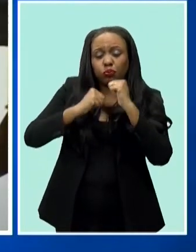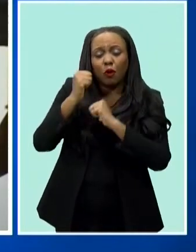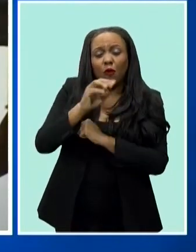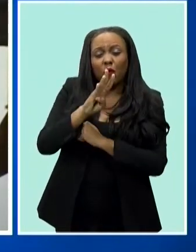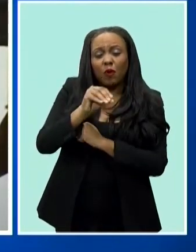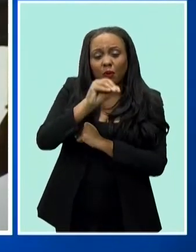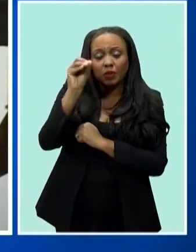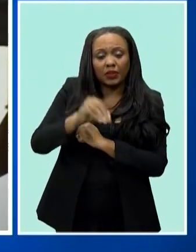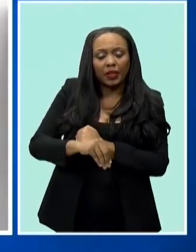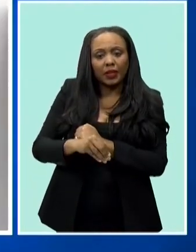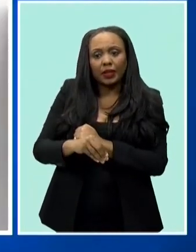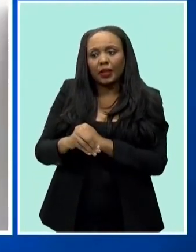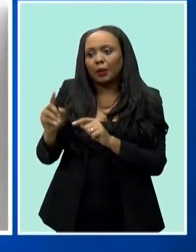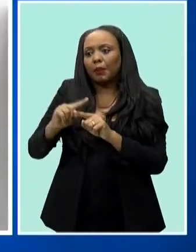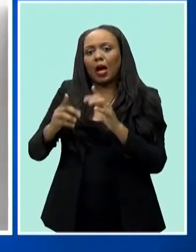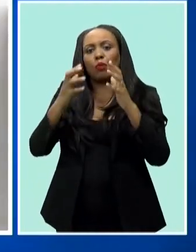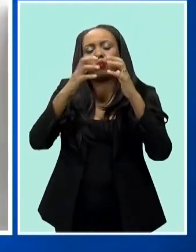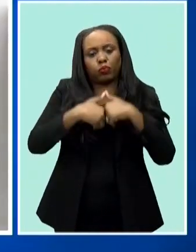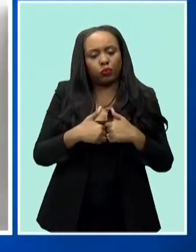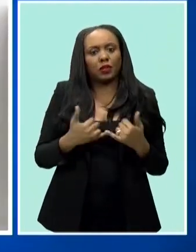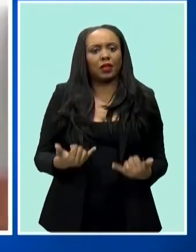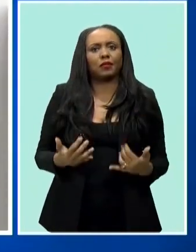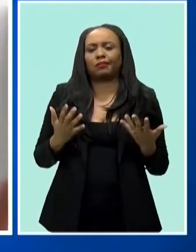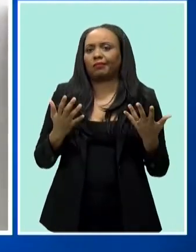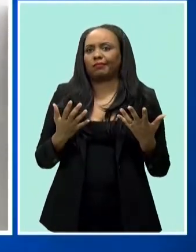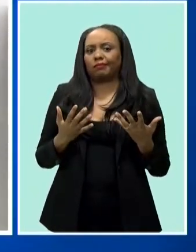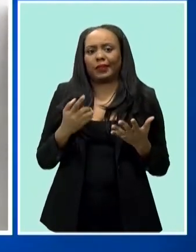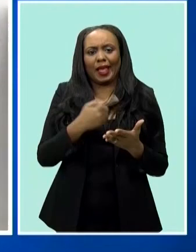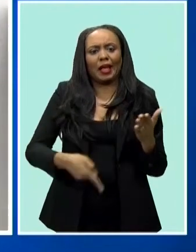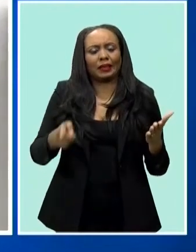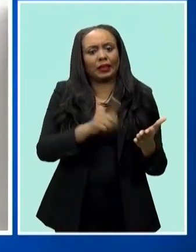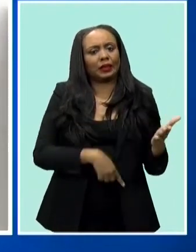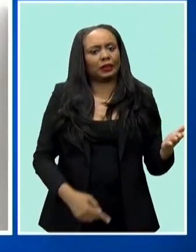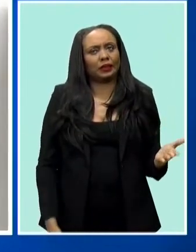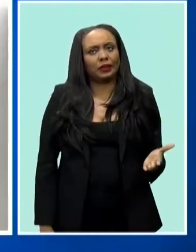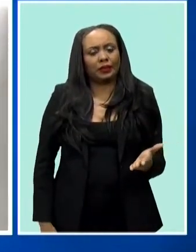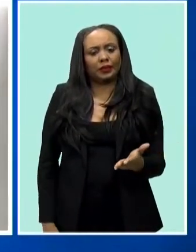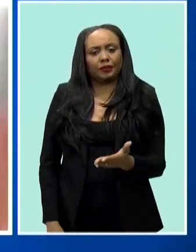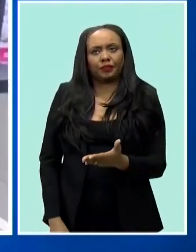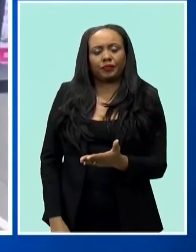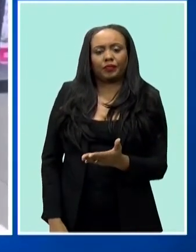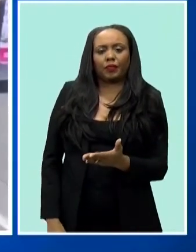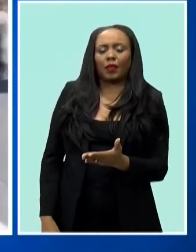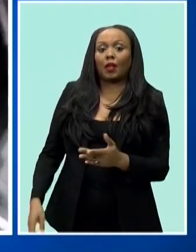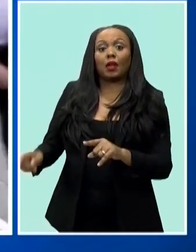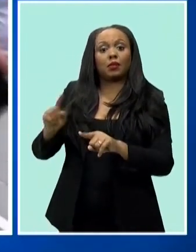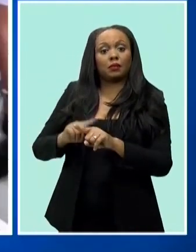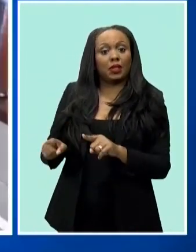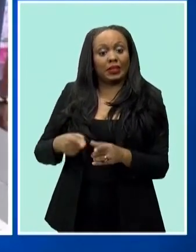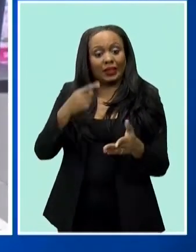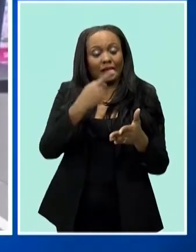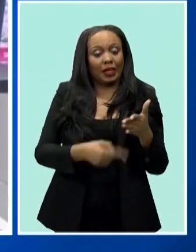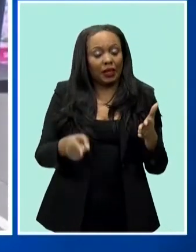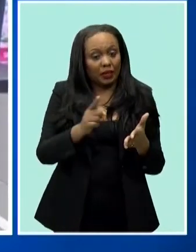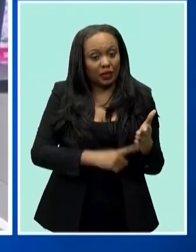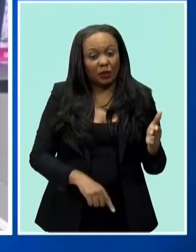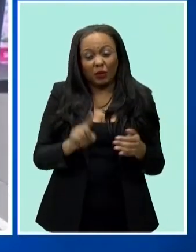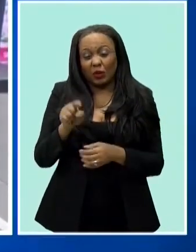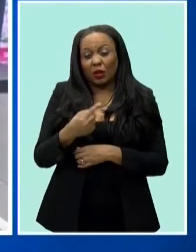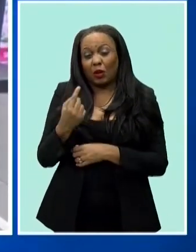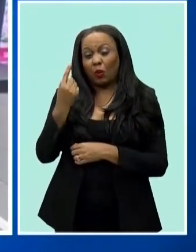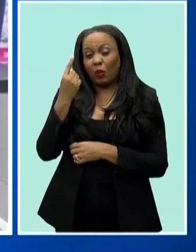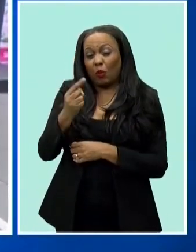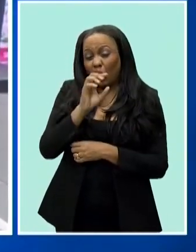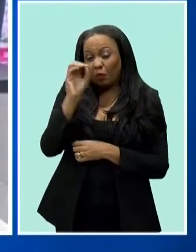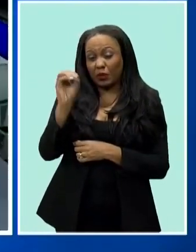were marred by corruption. But the decision to cancel the venture came from an informal referendum where only 1% of the